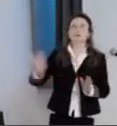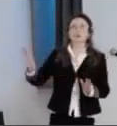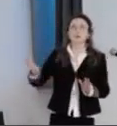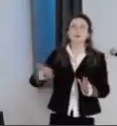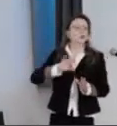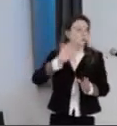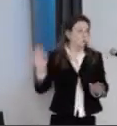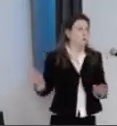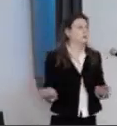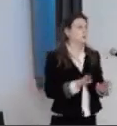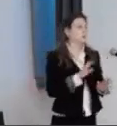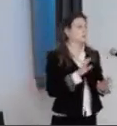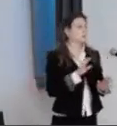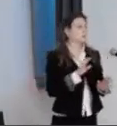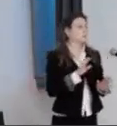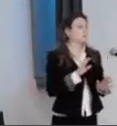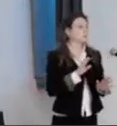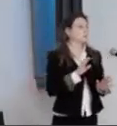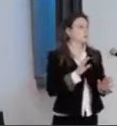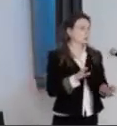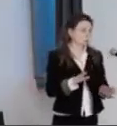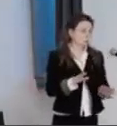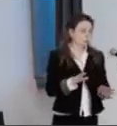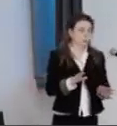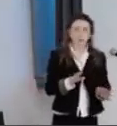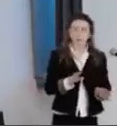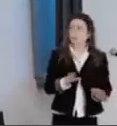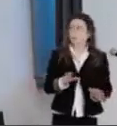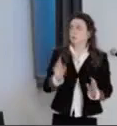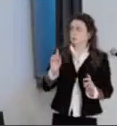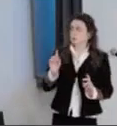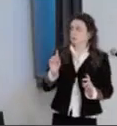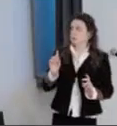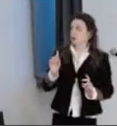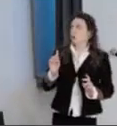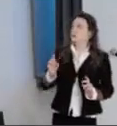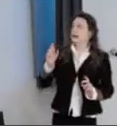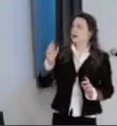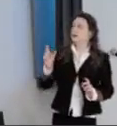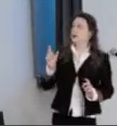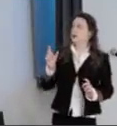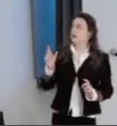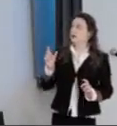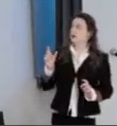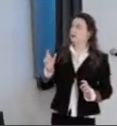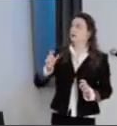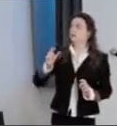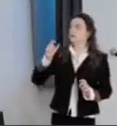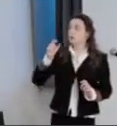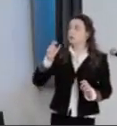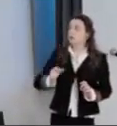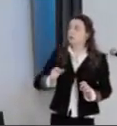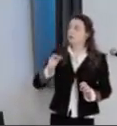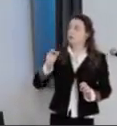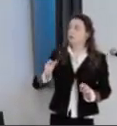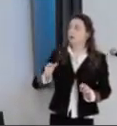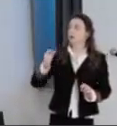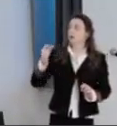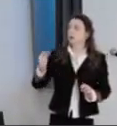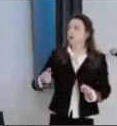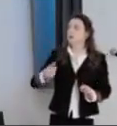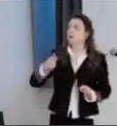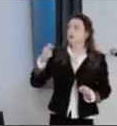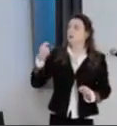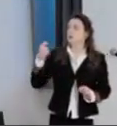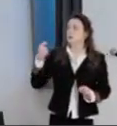nature, he thinks that some version of cognitivism might be plausible. Whereas I think that there is a prima